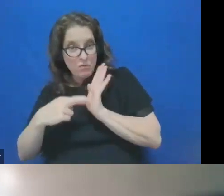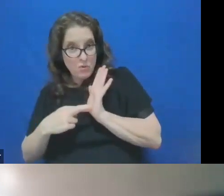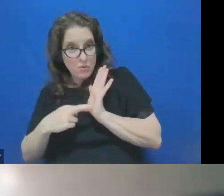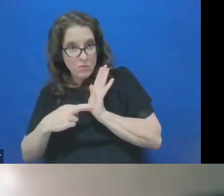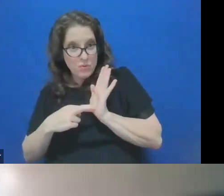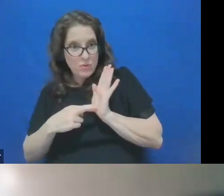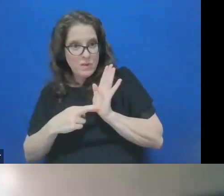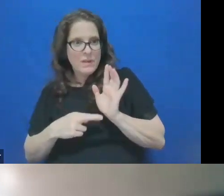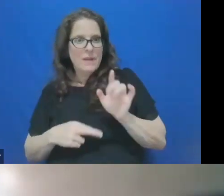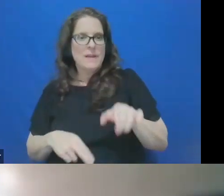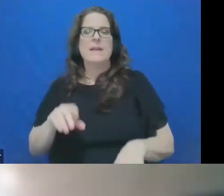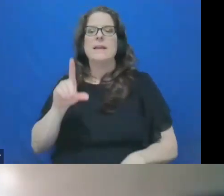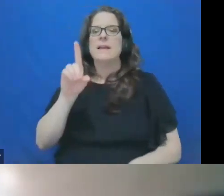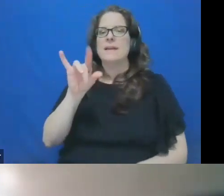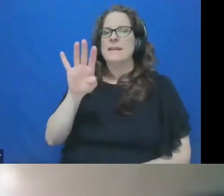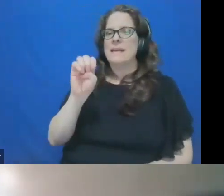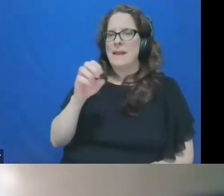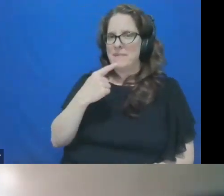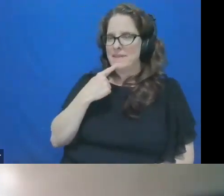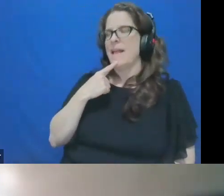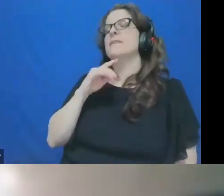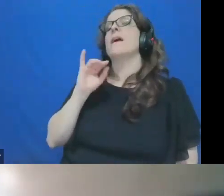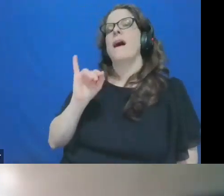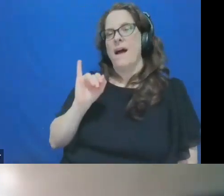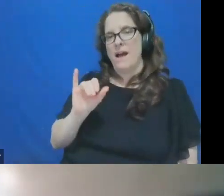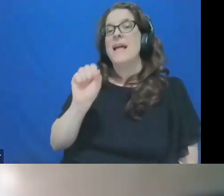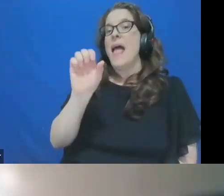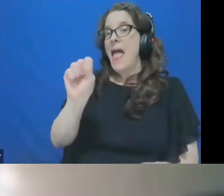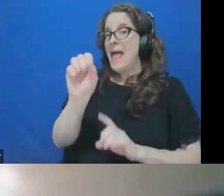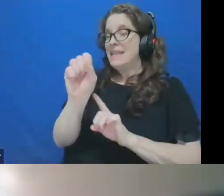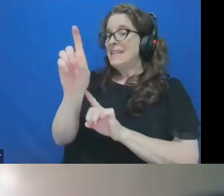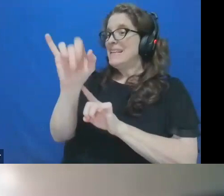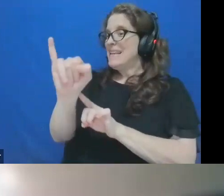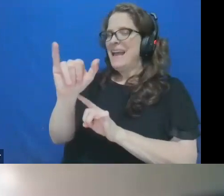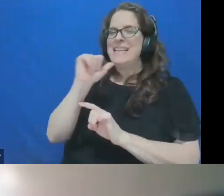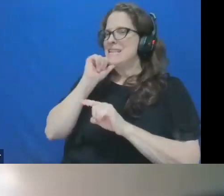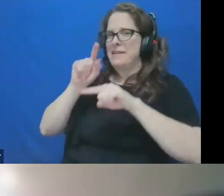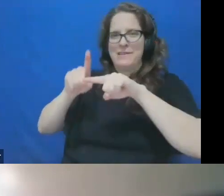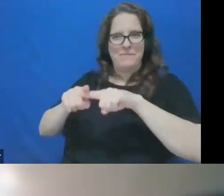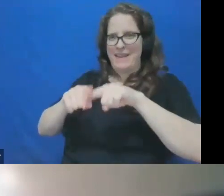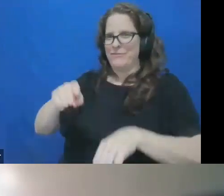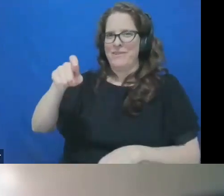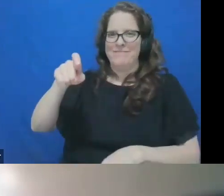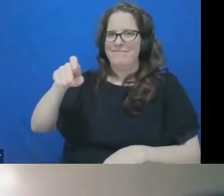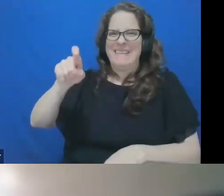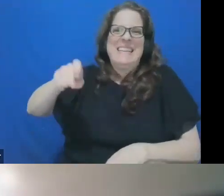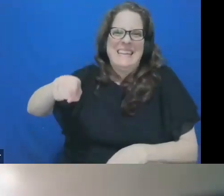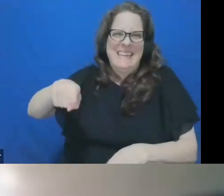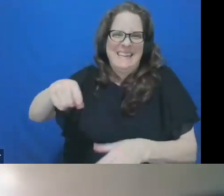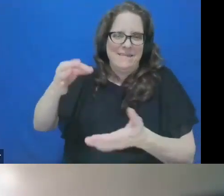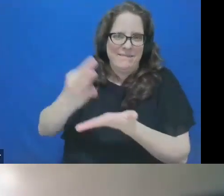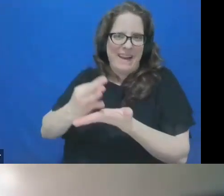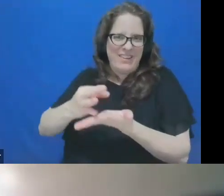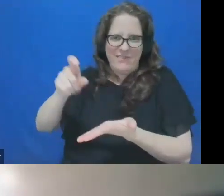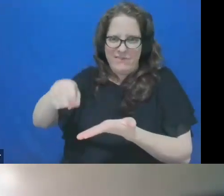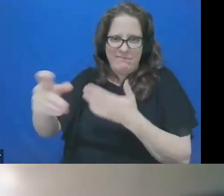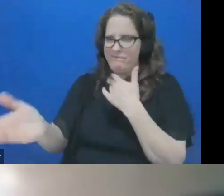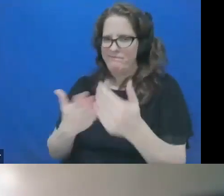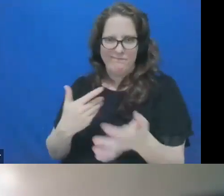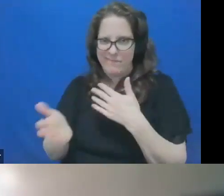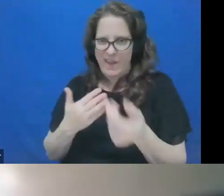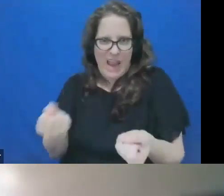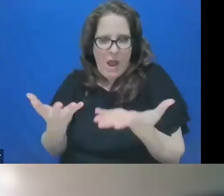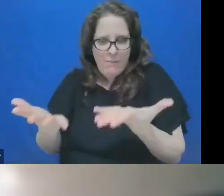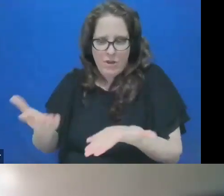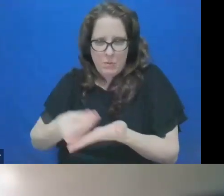No, so SSDI is not needs based. So you can still have